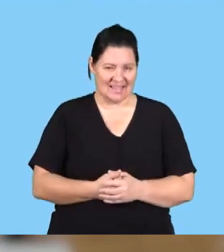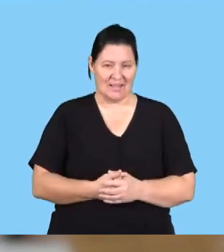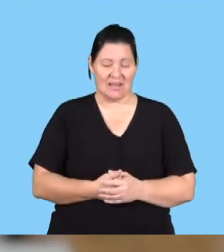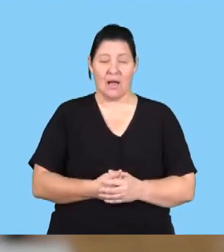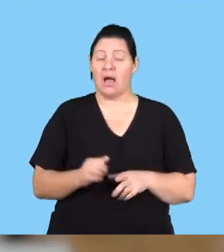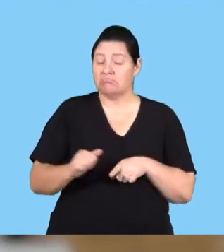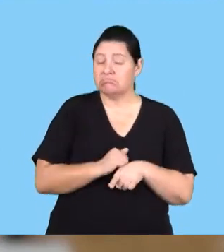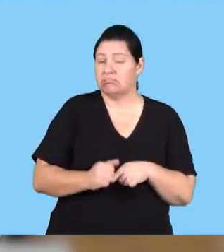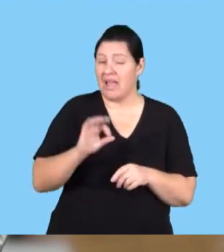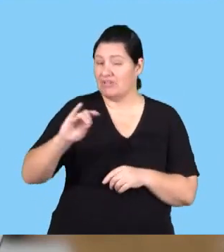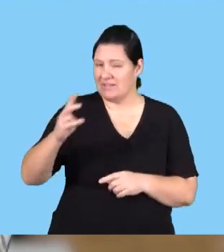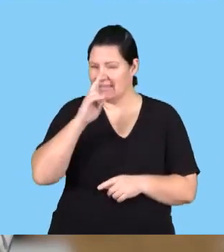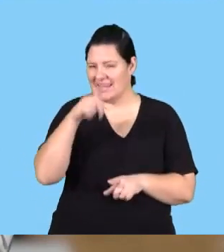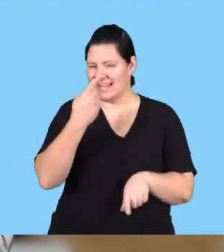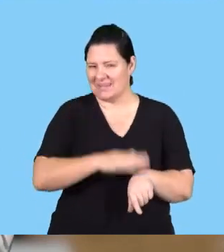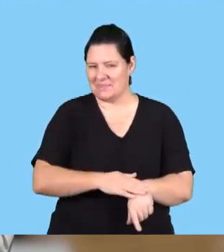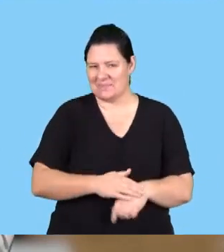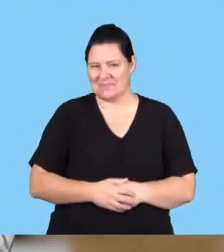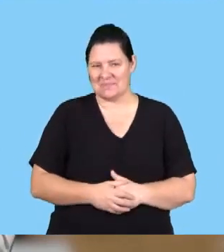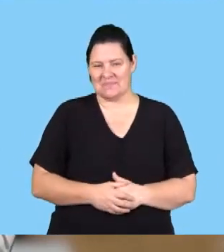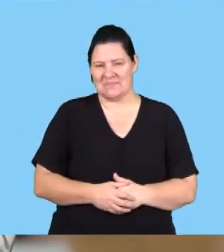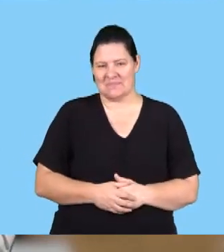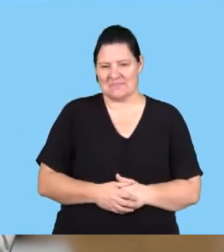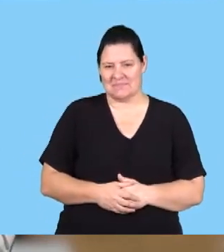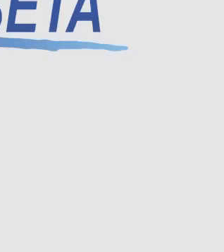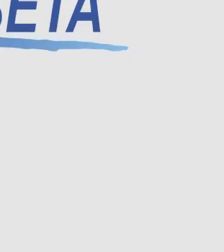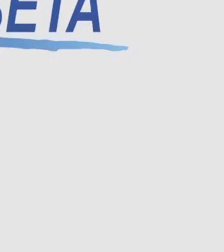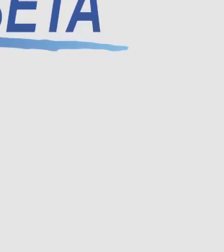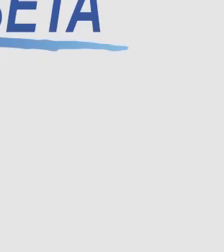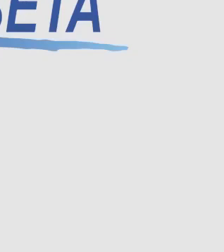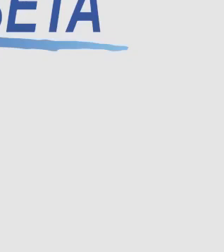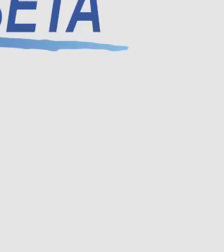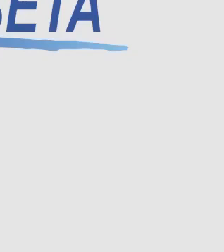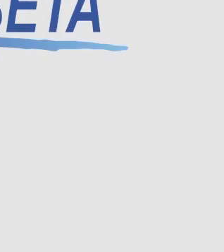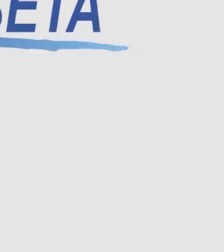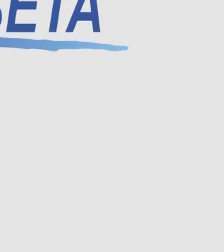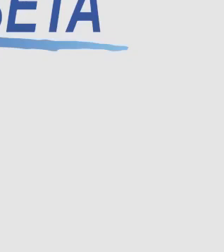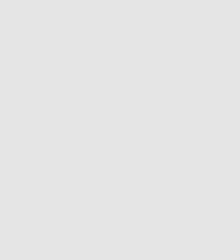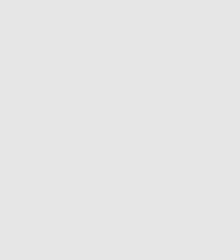joining me today. Please work every day. See you next time.